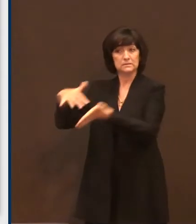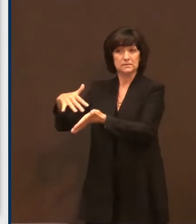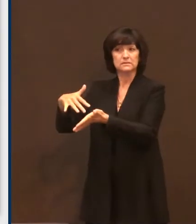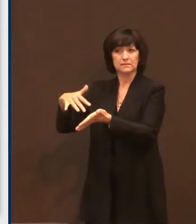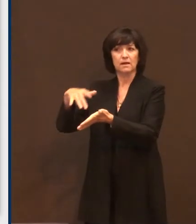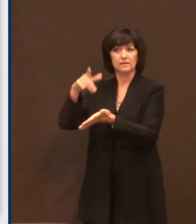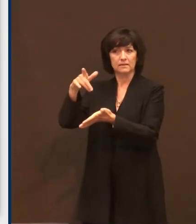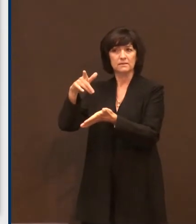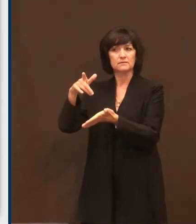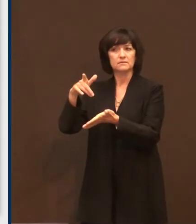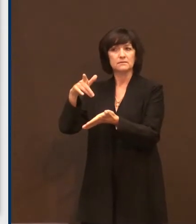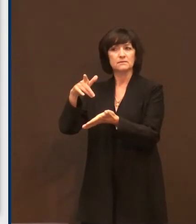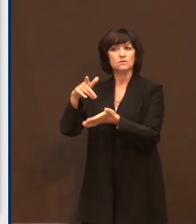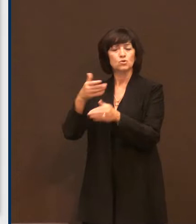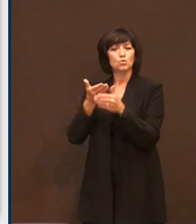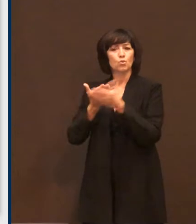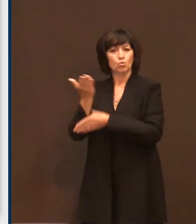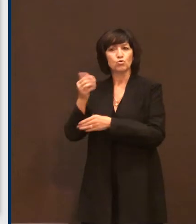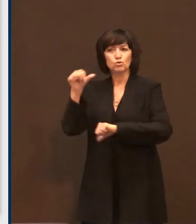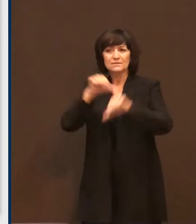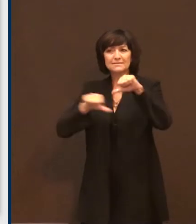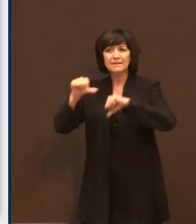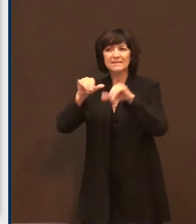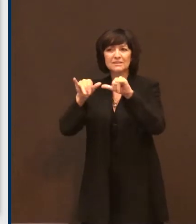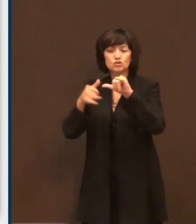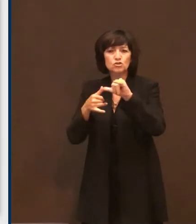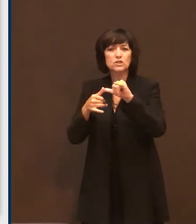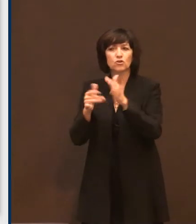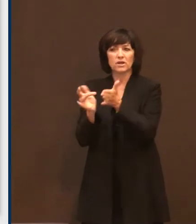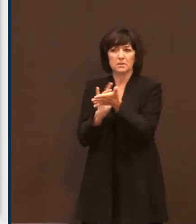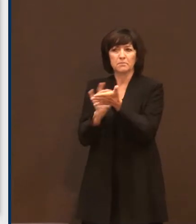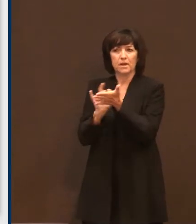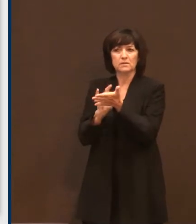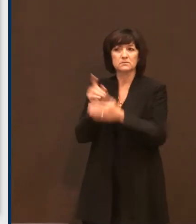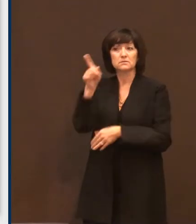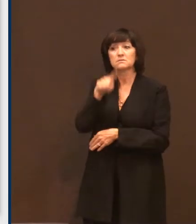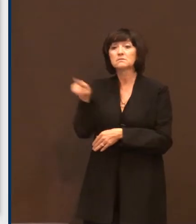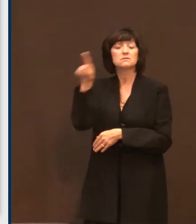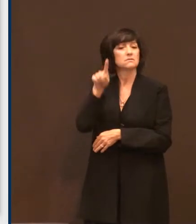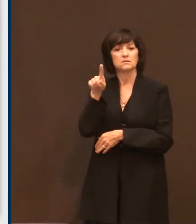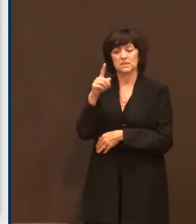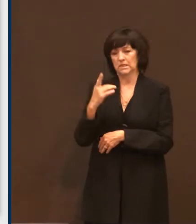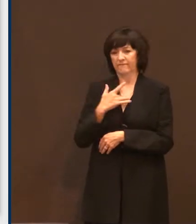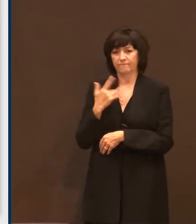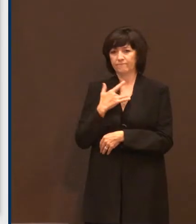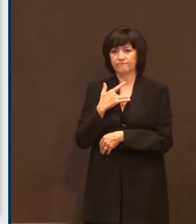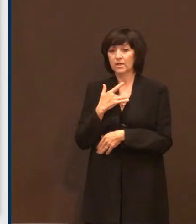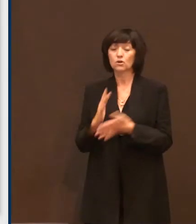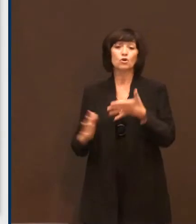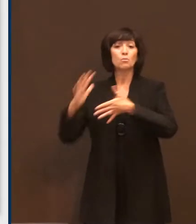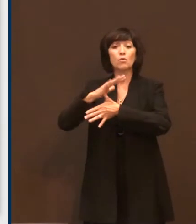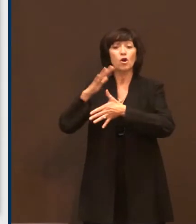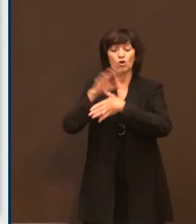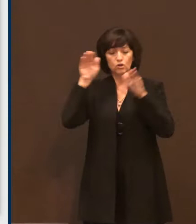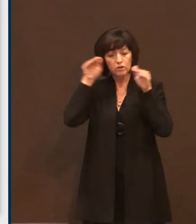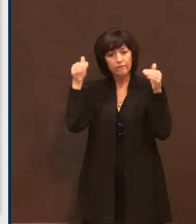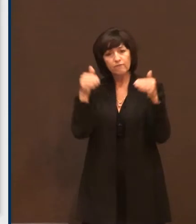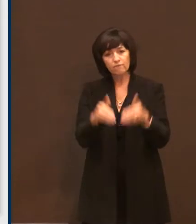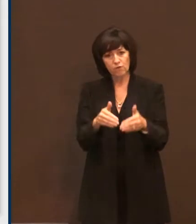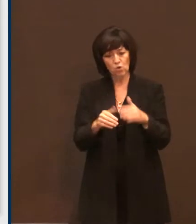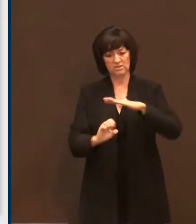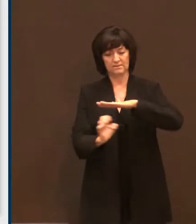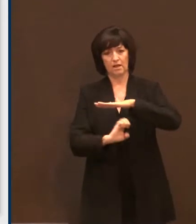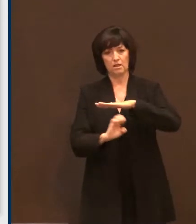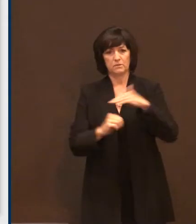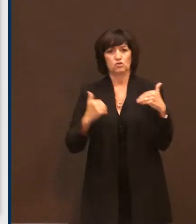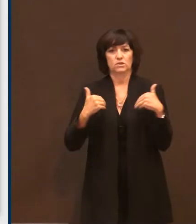Engineering, and Medicine that really recommends focusing on elementary school grades. And when you think about it, it kind of makes sense